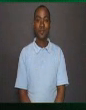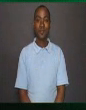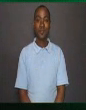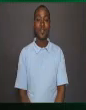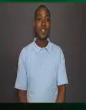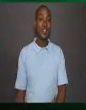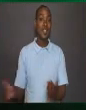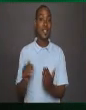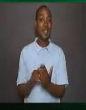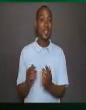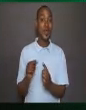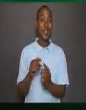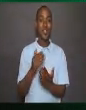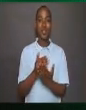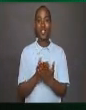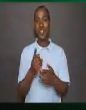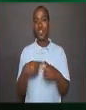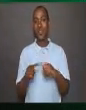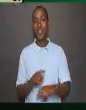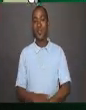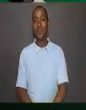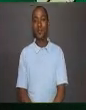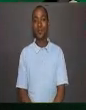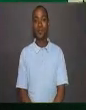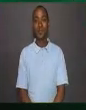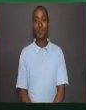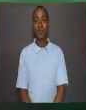Let's get back to our lesson.